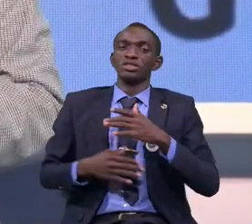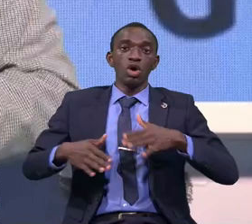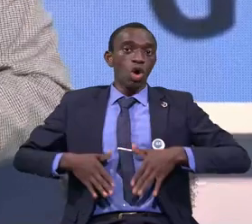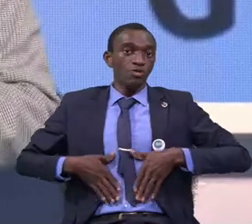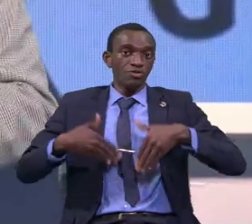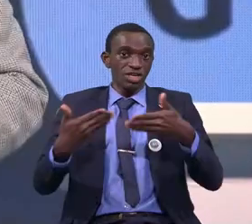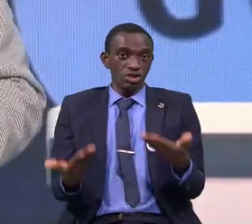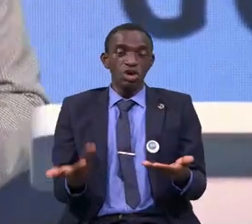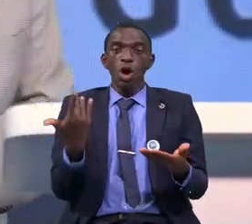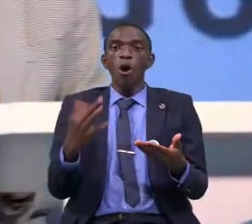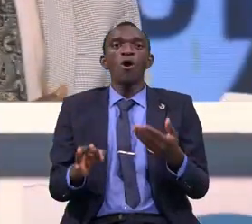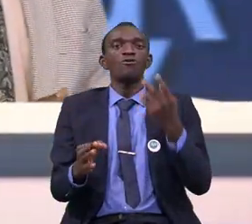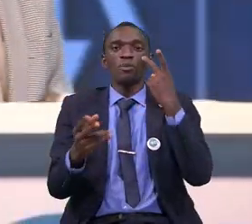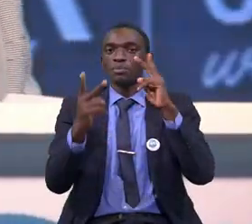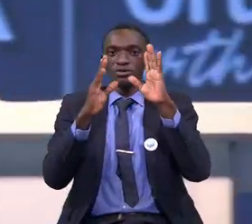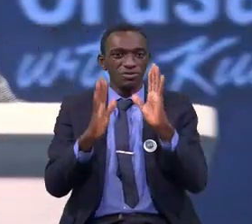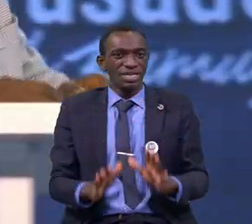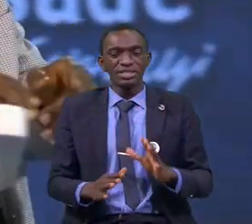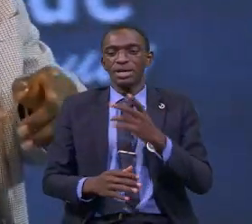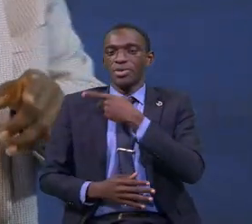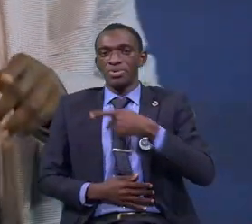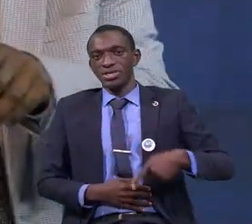prince, and penitent.